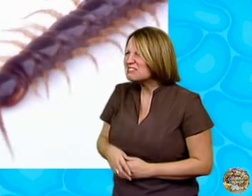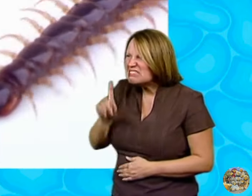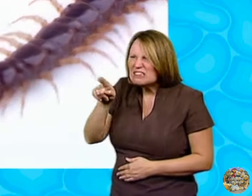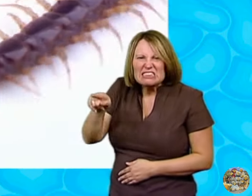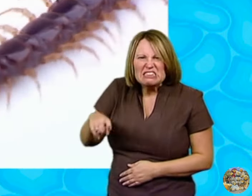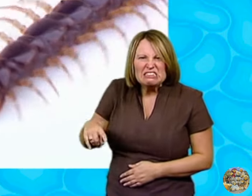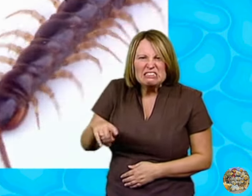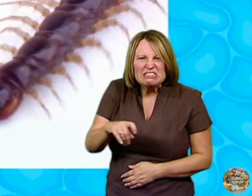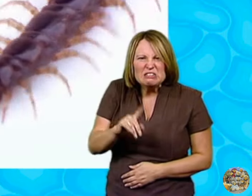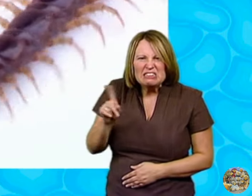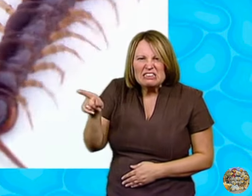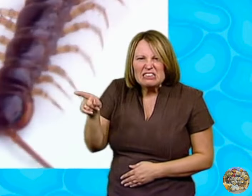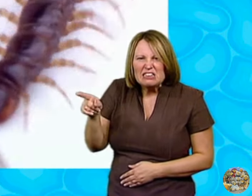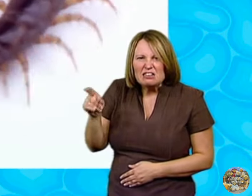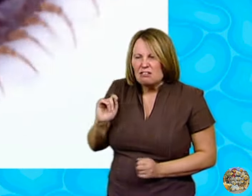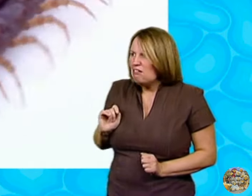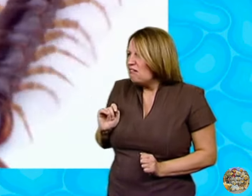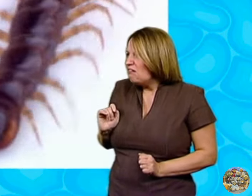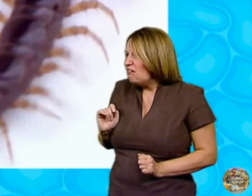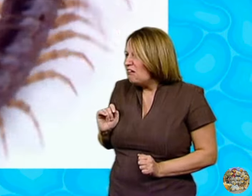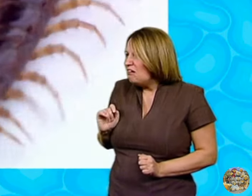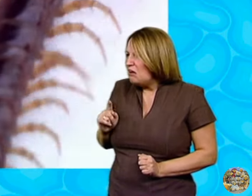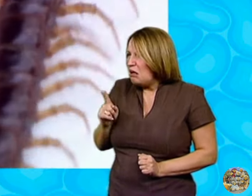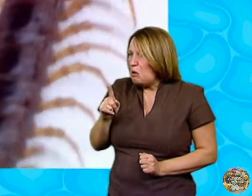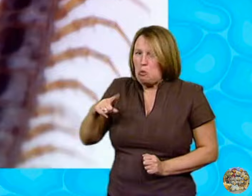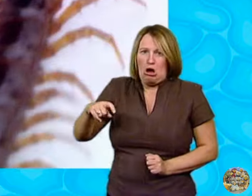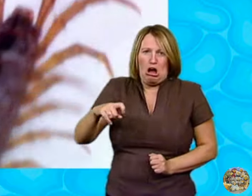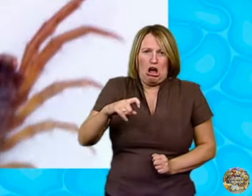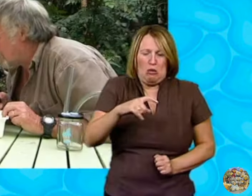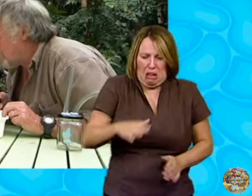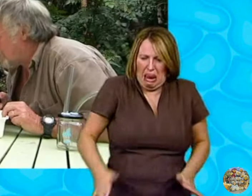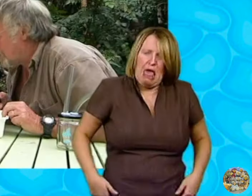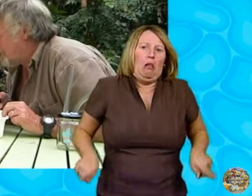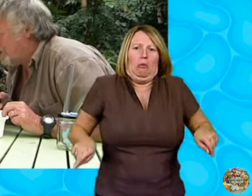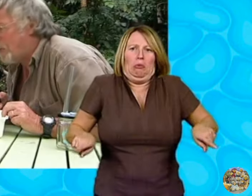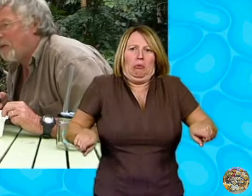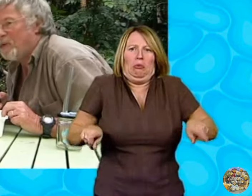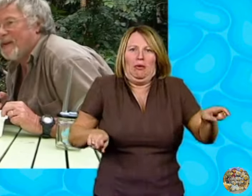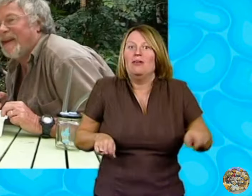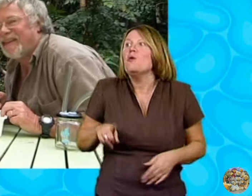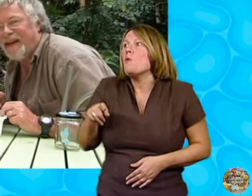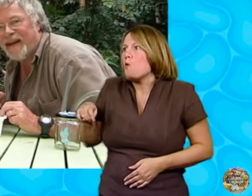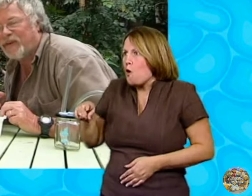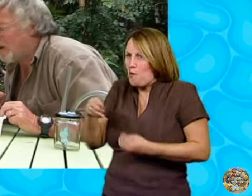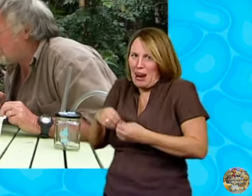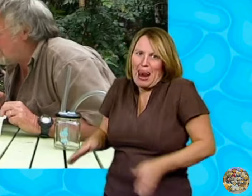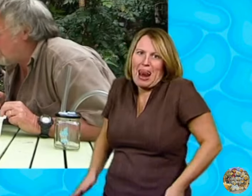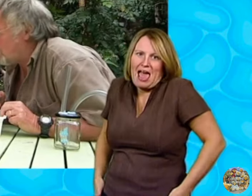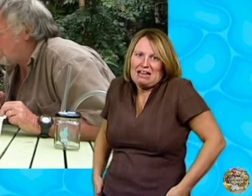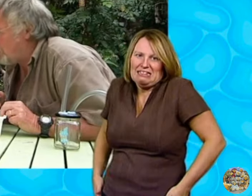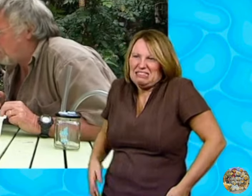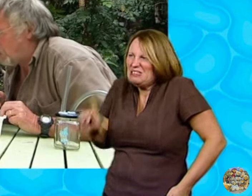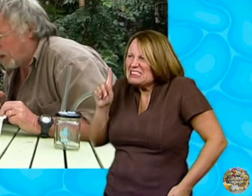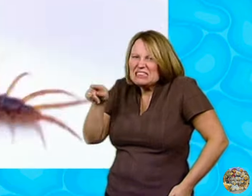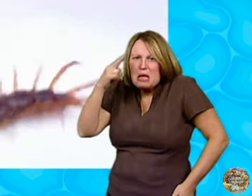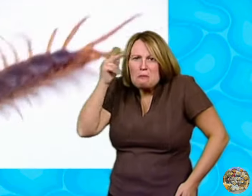red. Oh, this guy. What is that? It's a worm with legs. A worm with legs. Yes. Actually, it sort